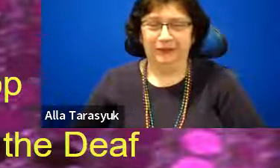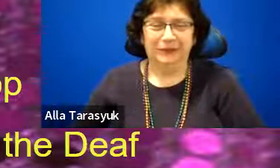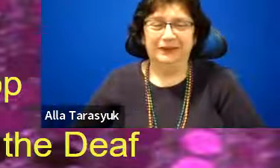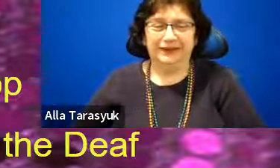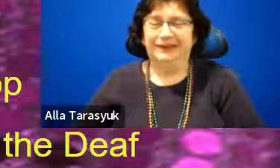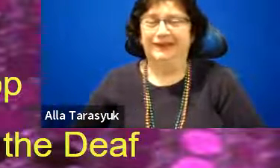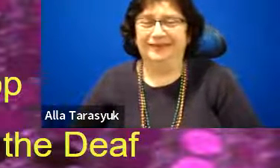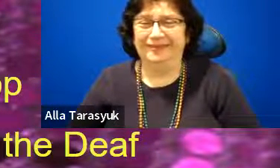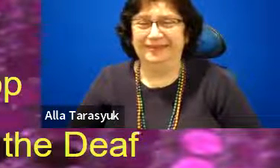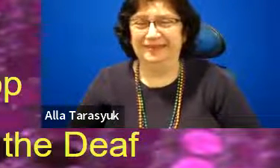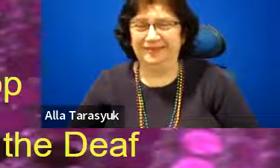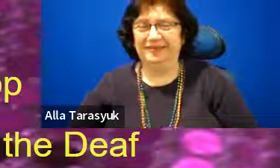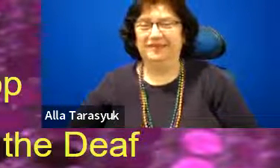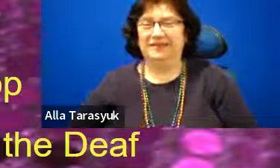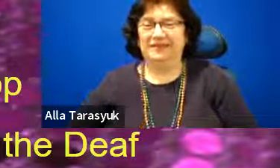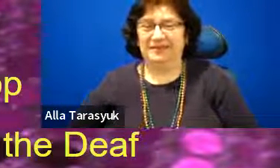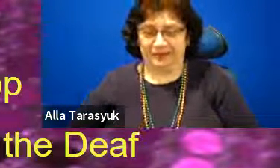not the same, so I can't keep track.